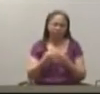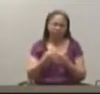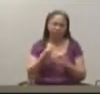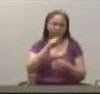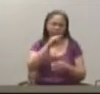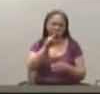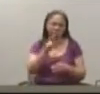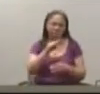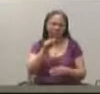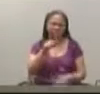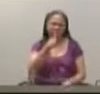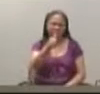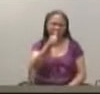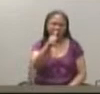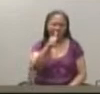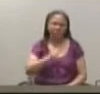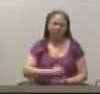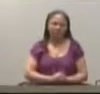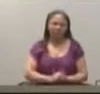Christ this year?